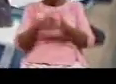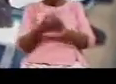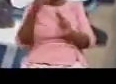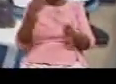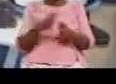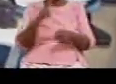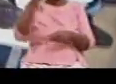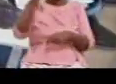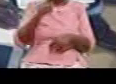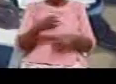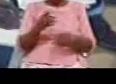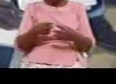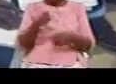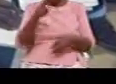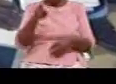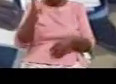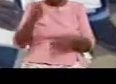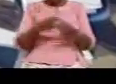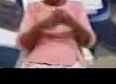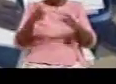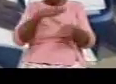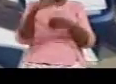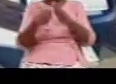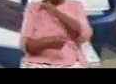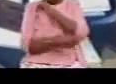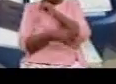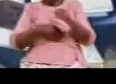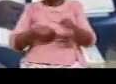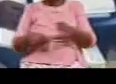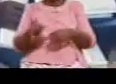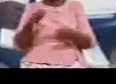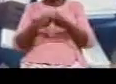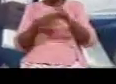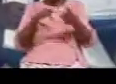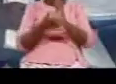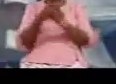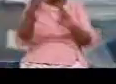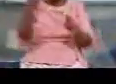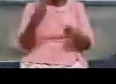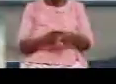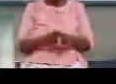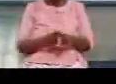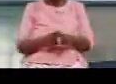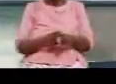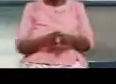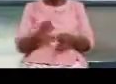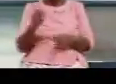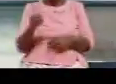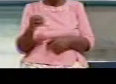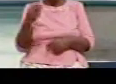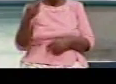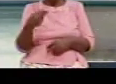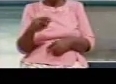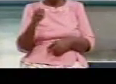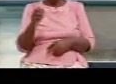every temptation and trial in Jesus' name. So, Herod, don't fear